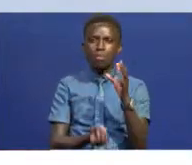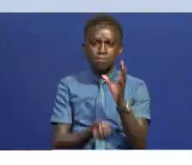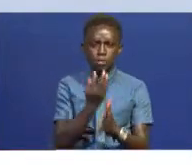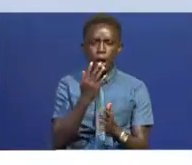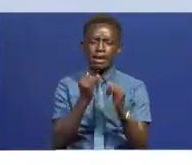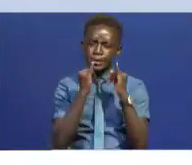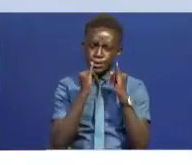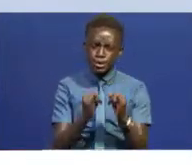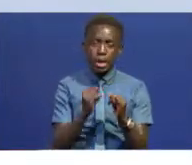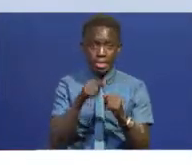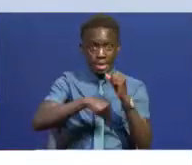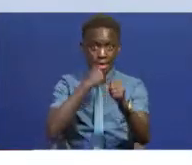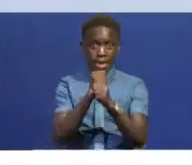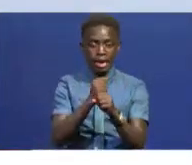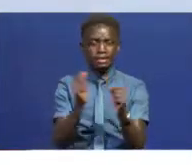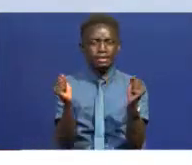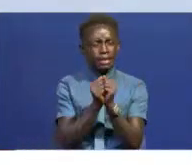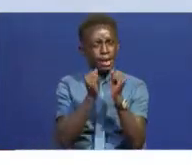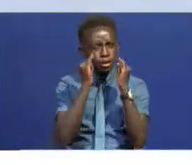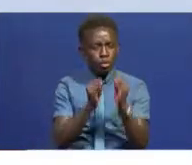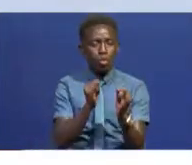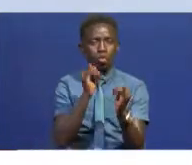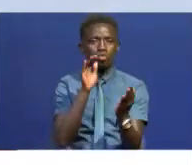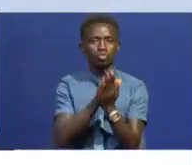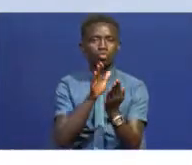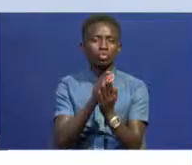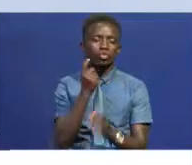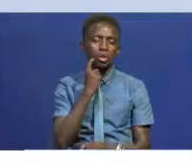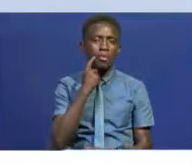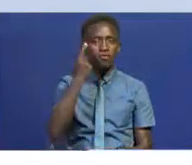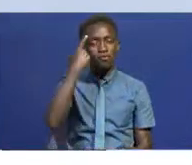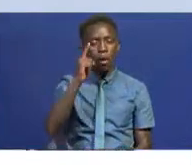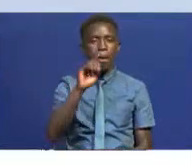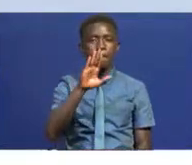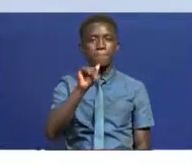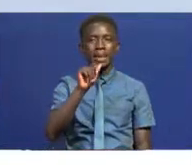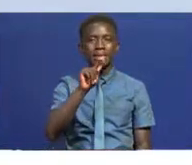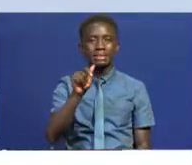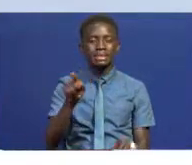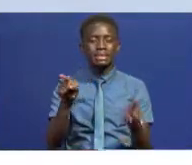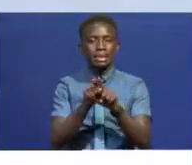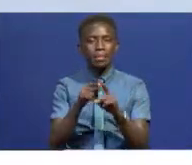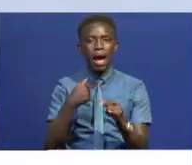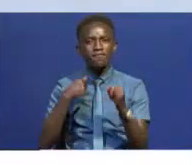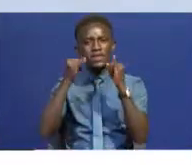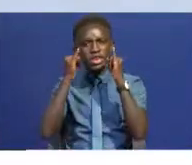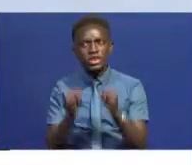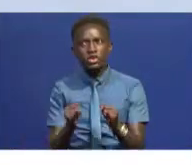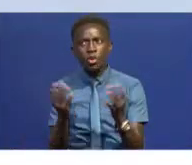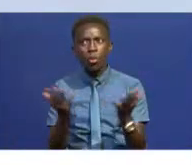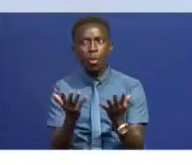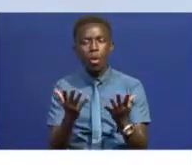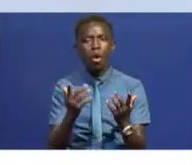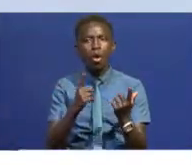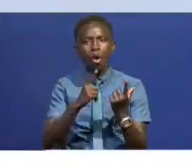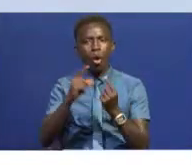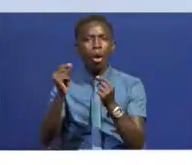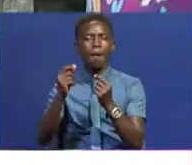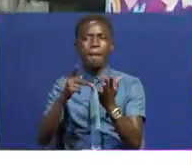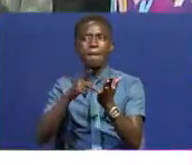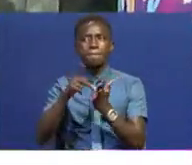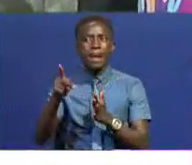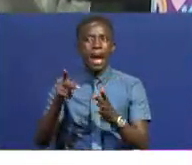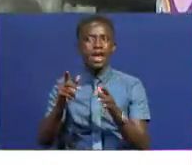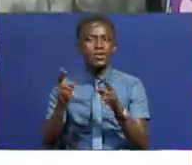stores for Butter. And apart from that, we have also gone into a new channel of a go-to-market channel of domestic